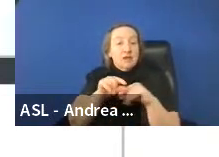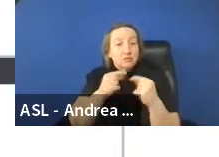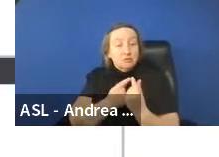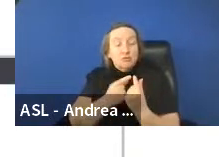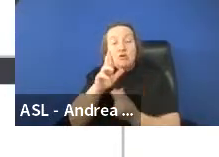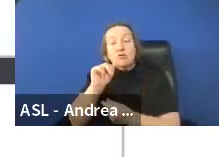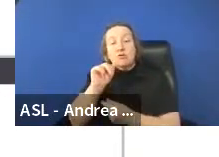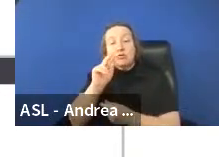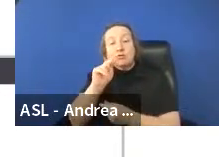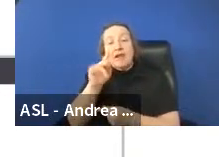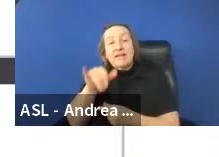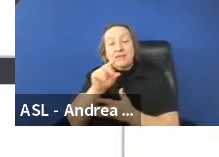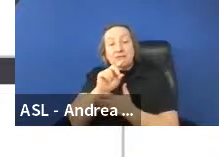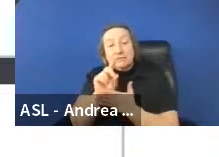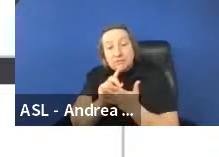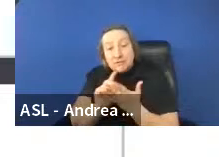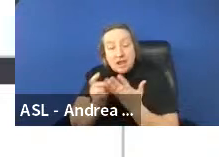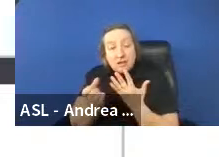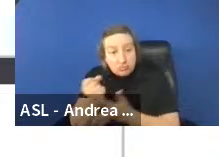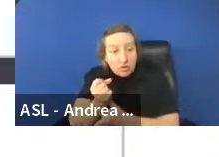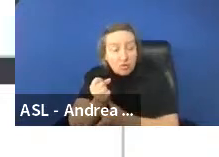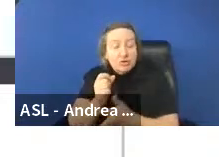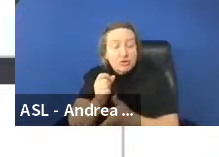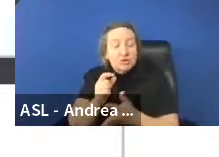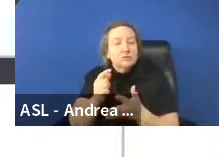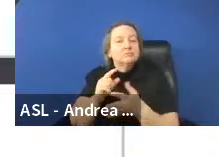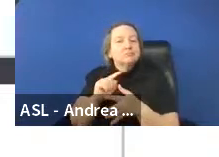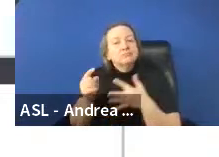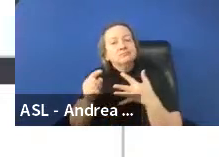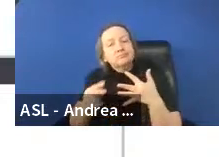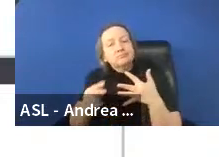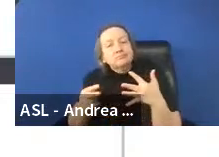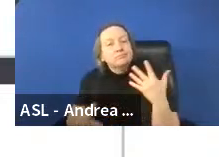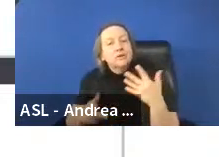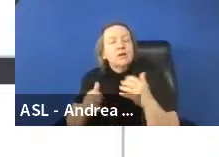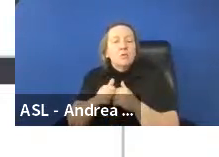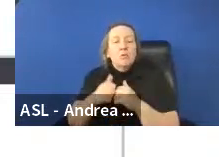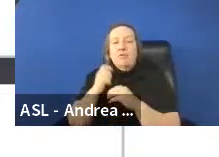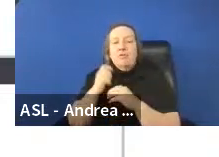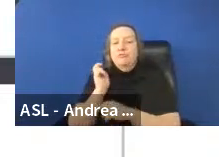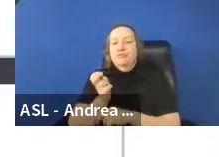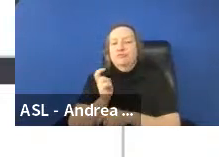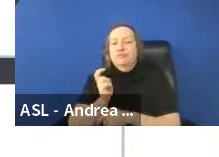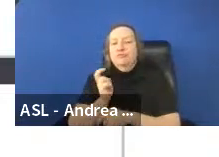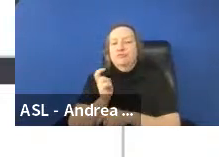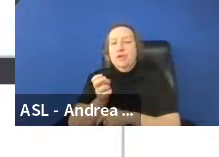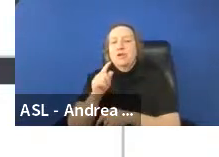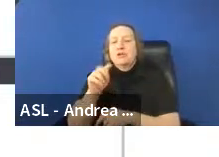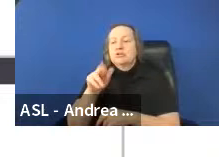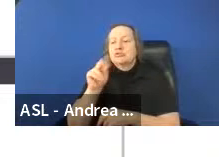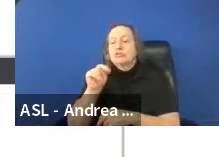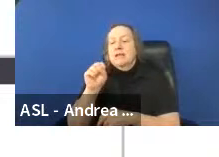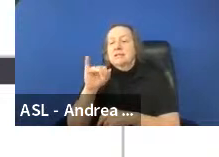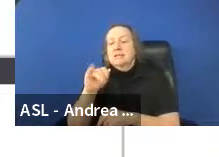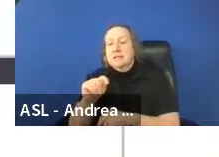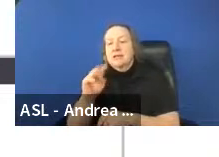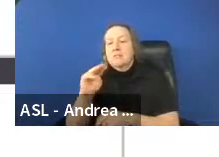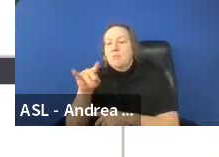design priorities in order of importance, with transit mode being the most important one for them to weigh and